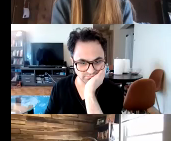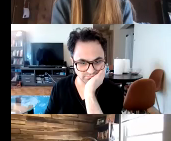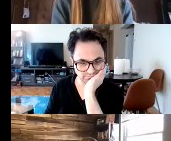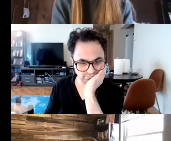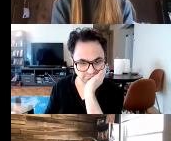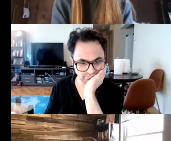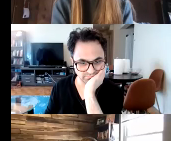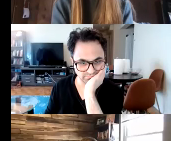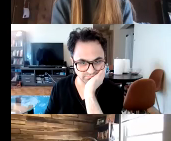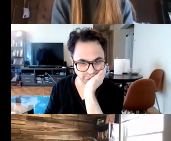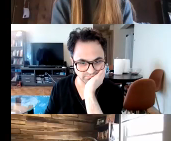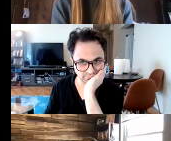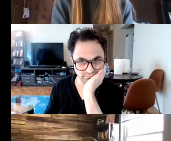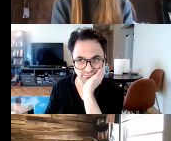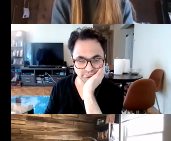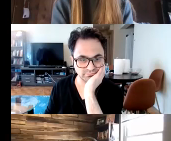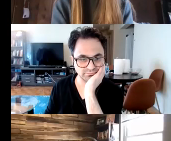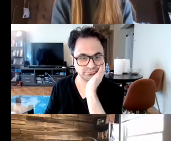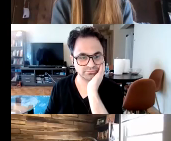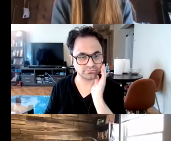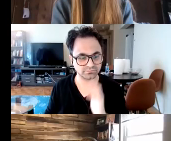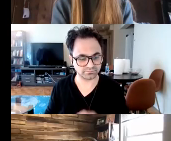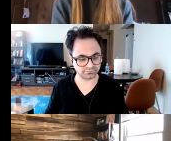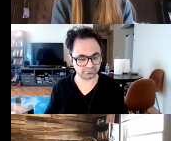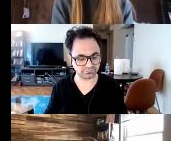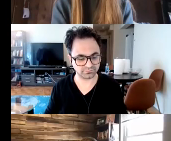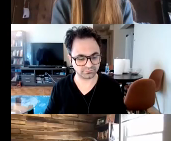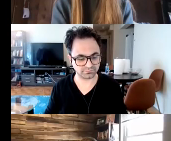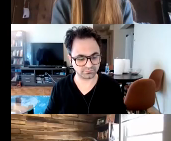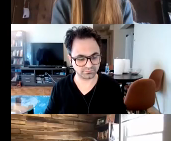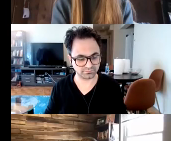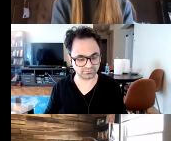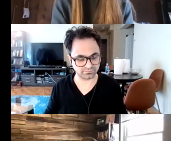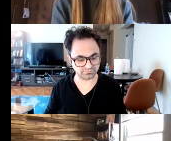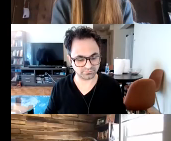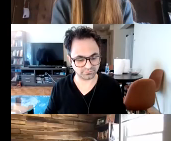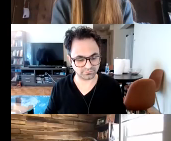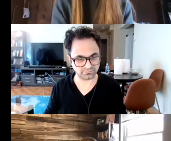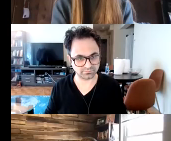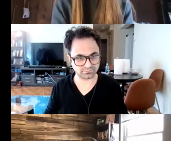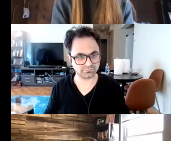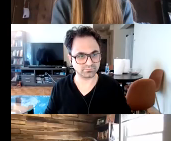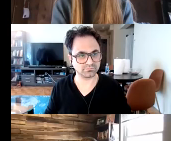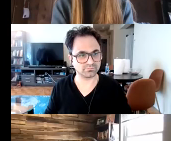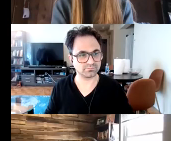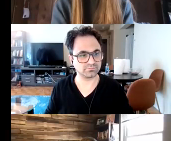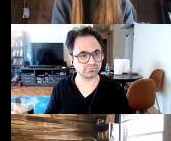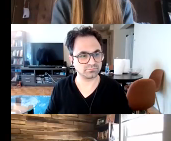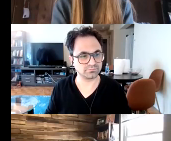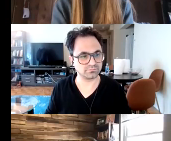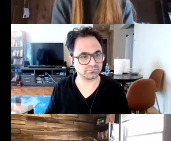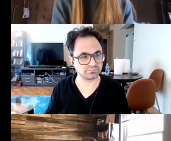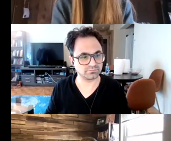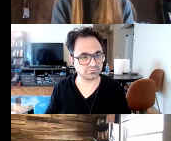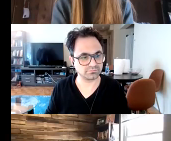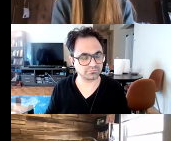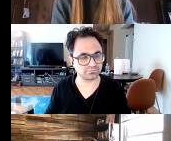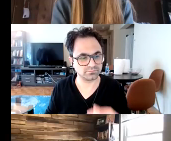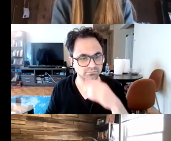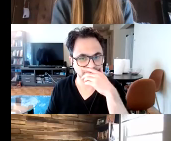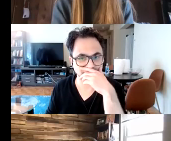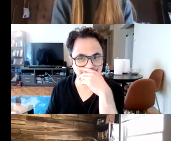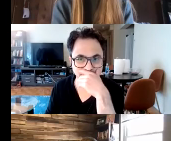they basically started to take them apart. They started to be really quite critical. They said things like, hang on a minute, you're expecting